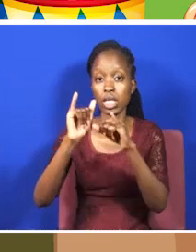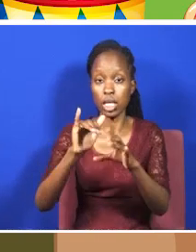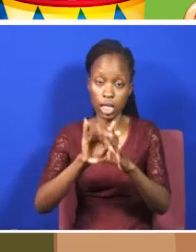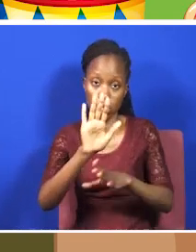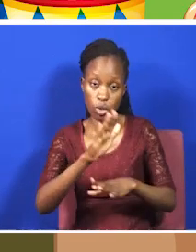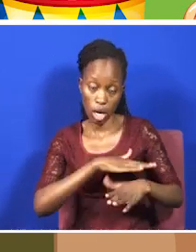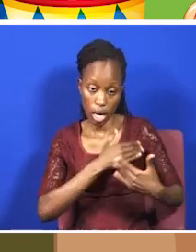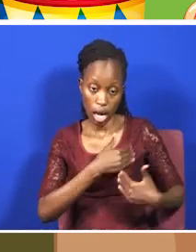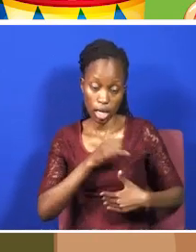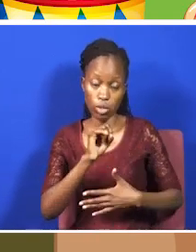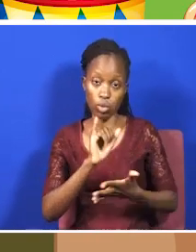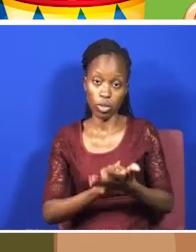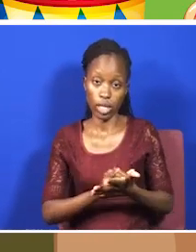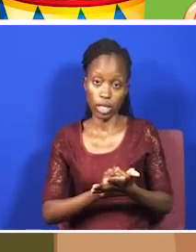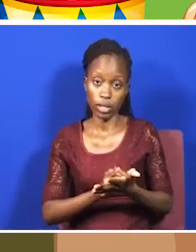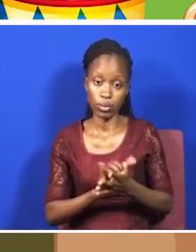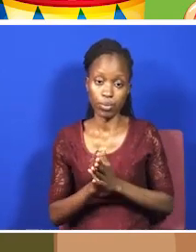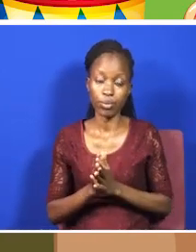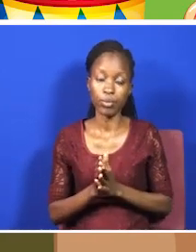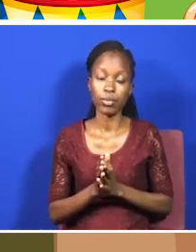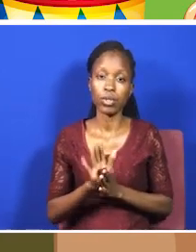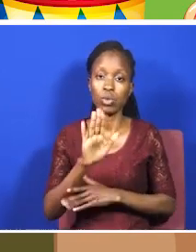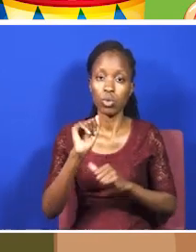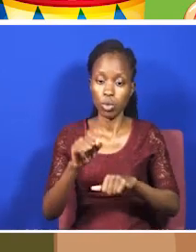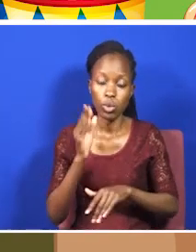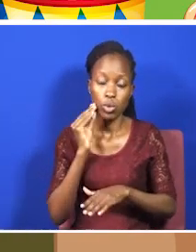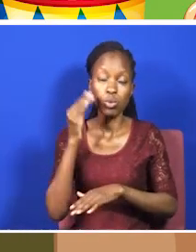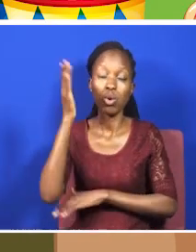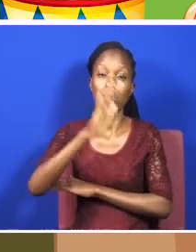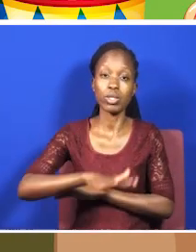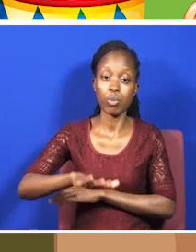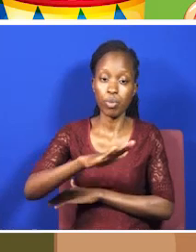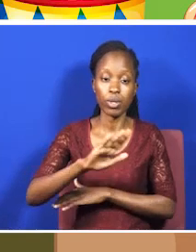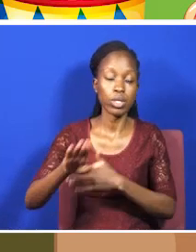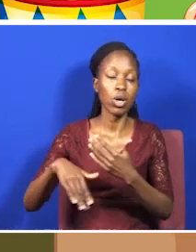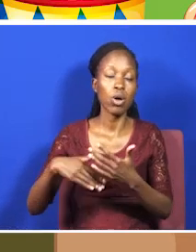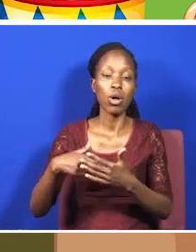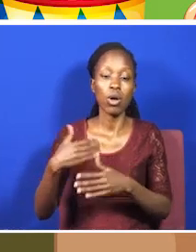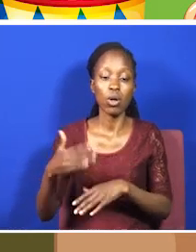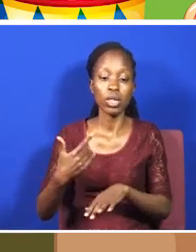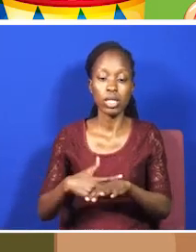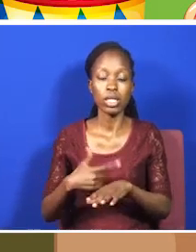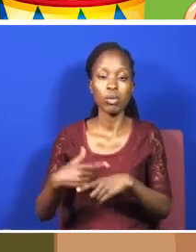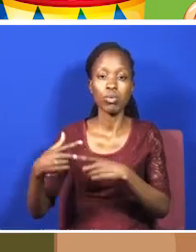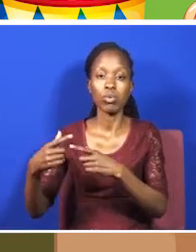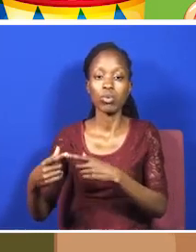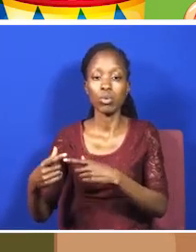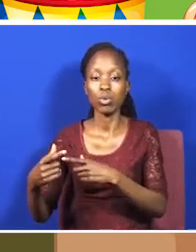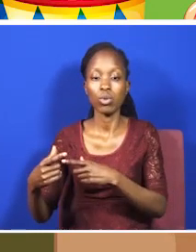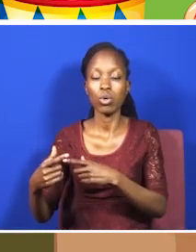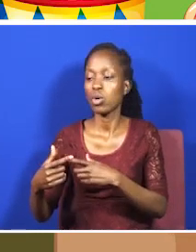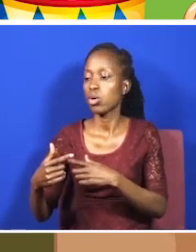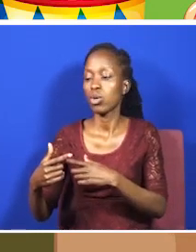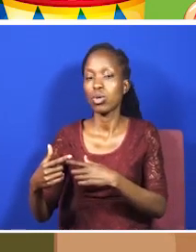to remain in him as he remains in you, so that you can experience his